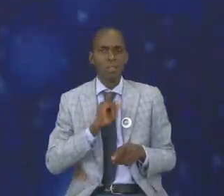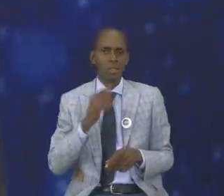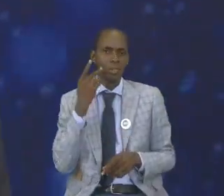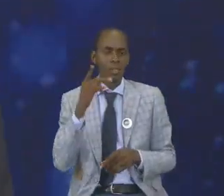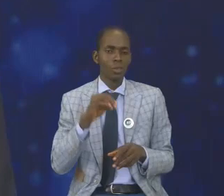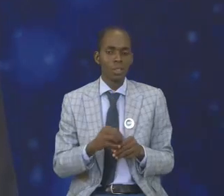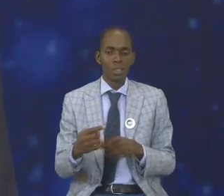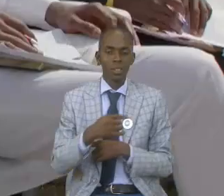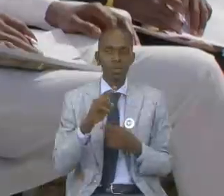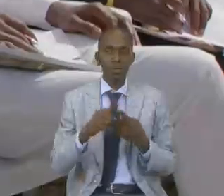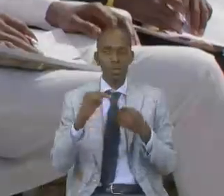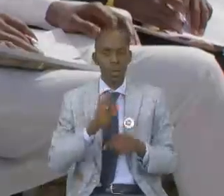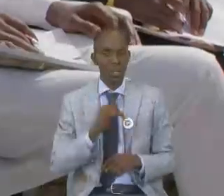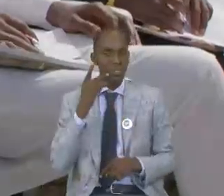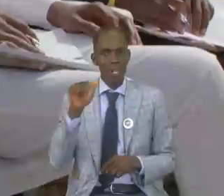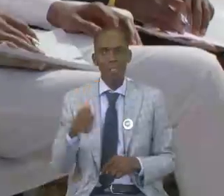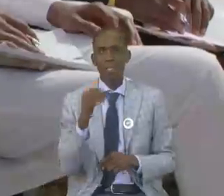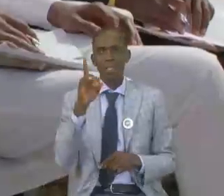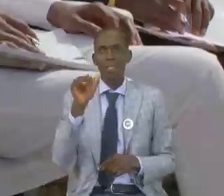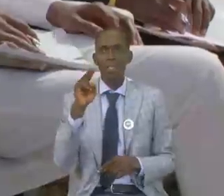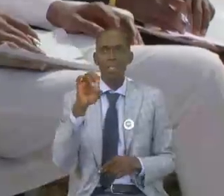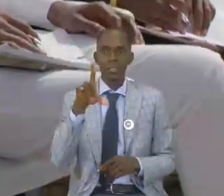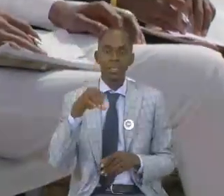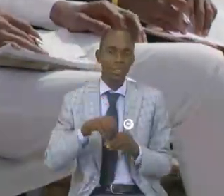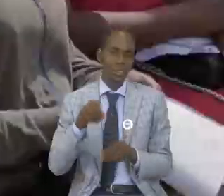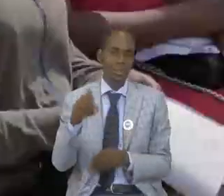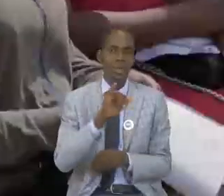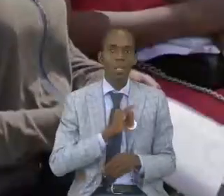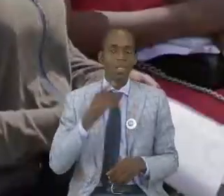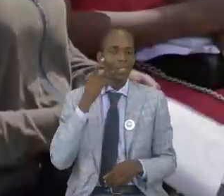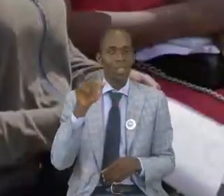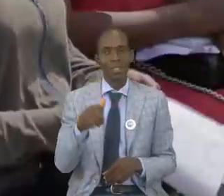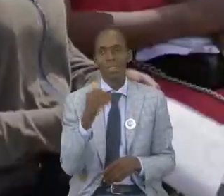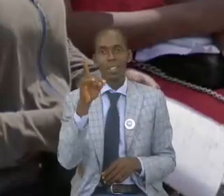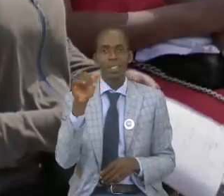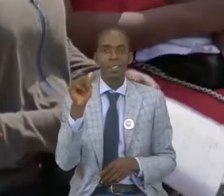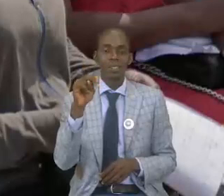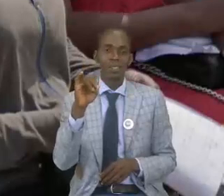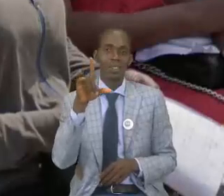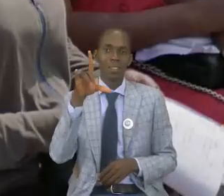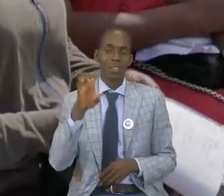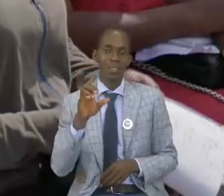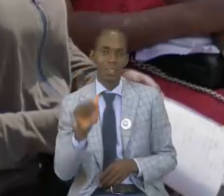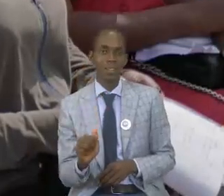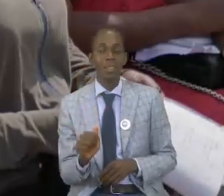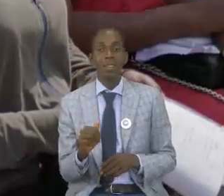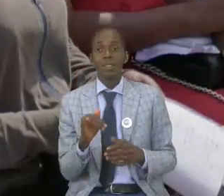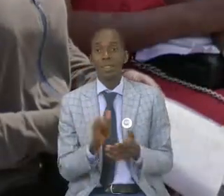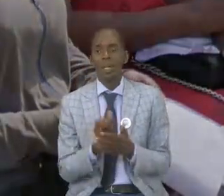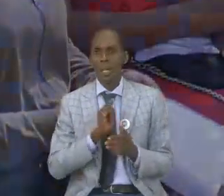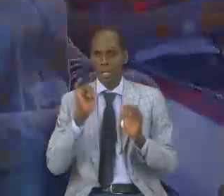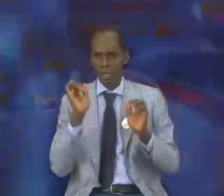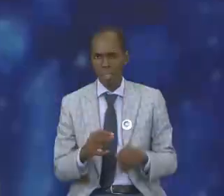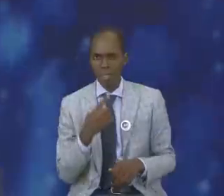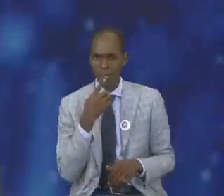I see another Daniel. I see another Daniela. That, as well, I can tell from your work, I